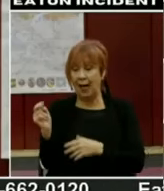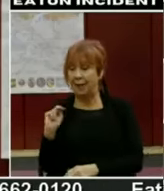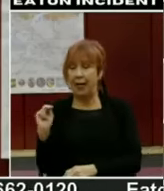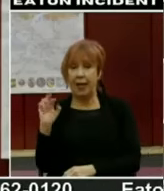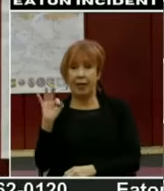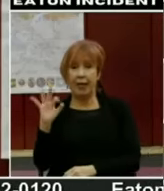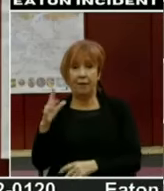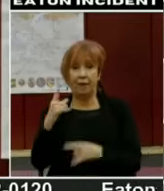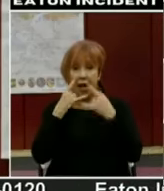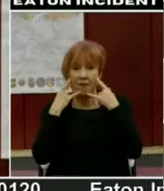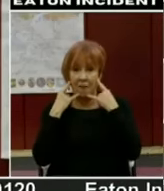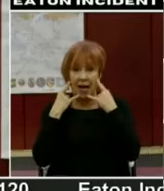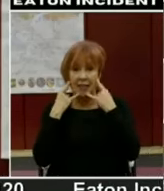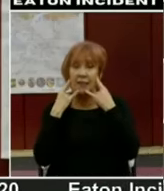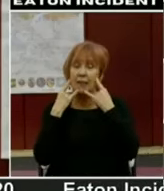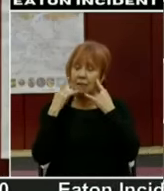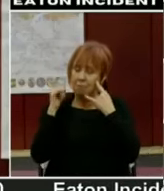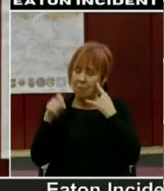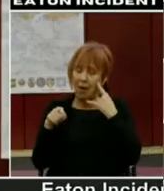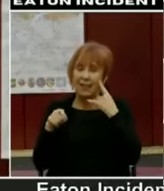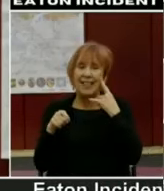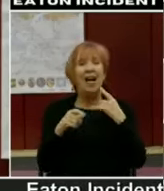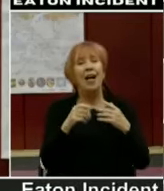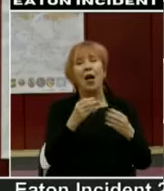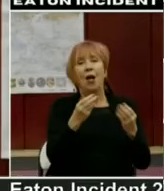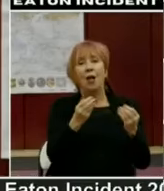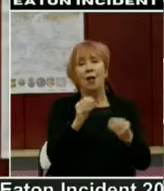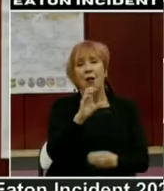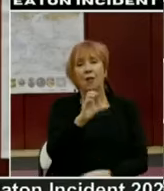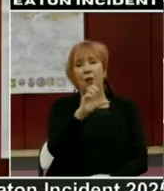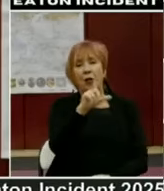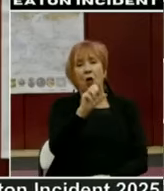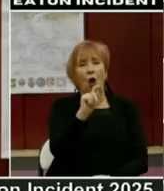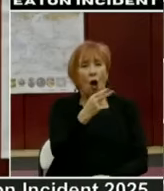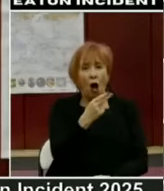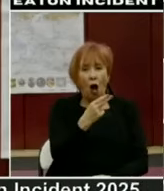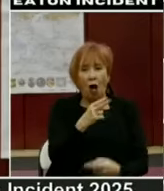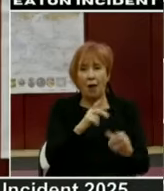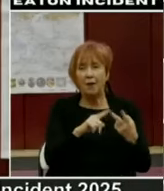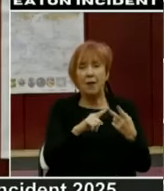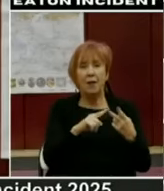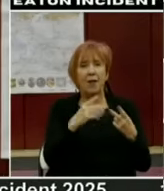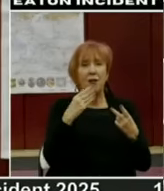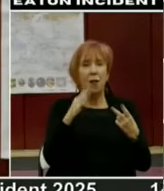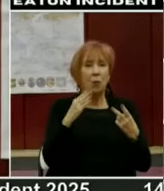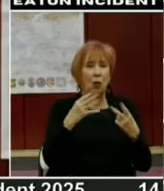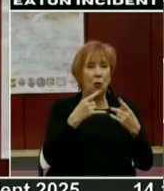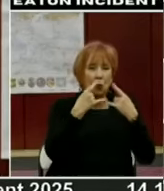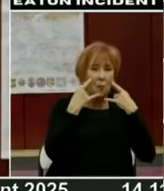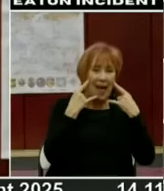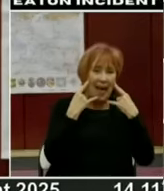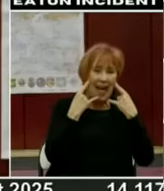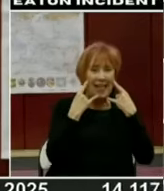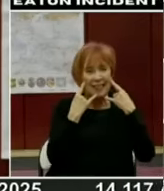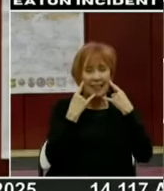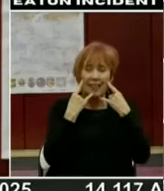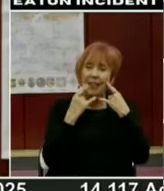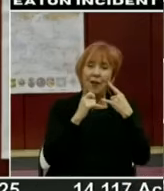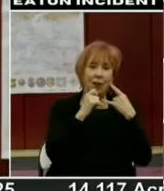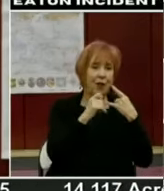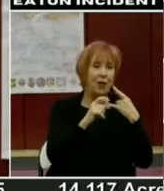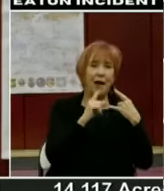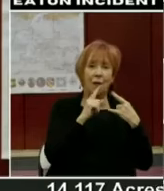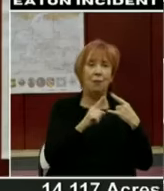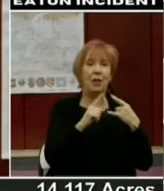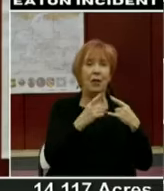Those cloth masks, even those sort of blue masks that you may use for in other situations, they're not going to work to filter out the